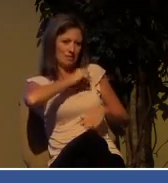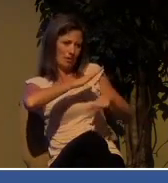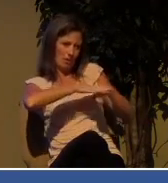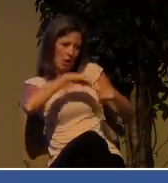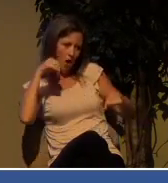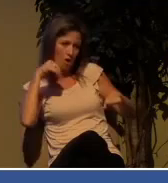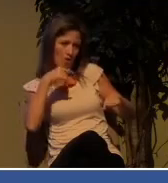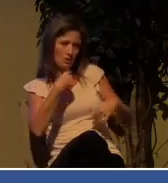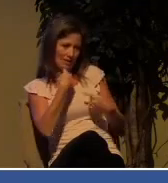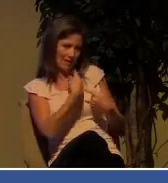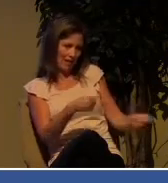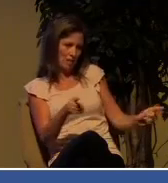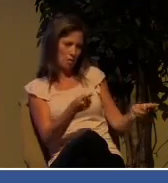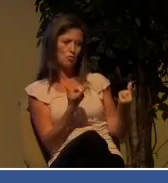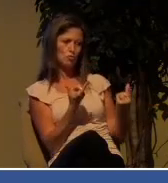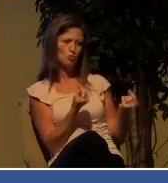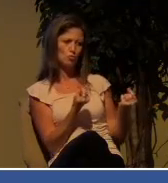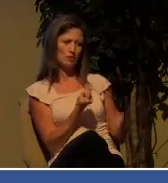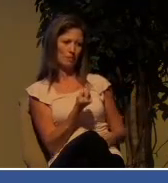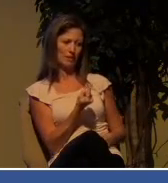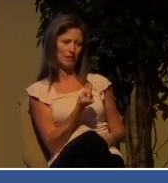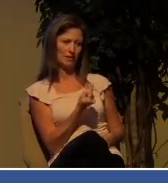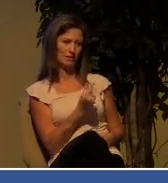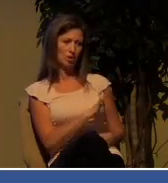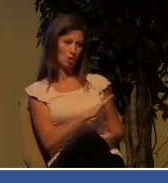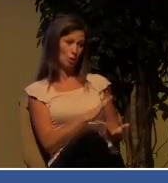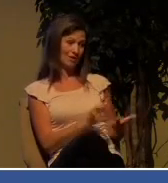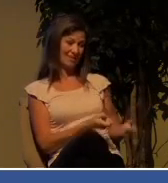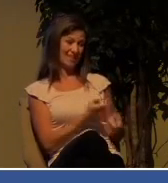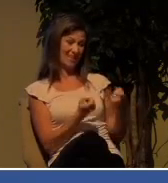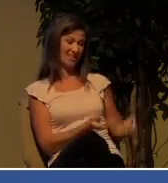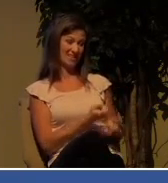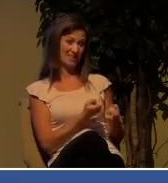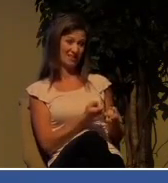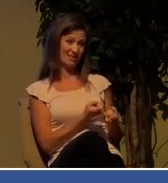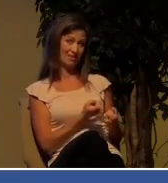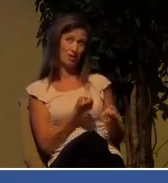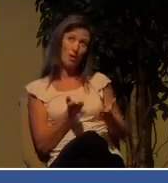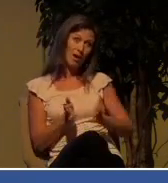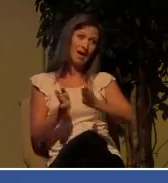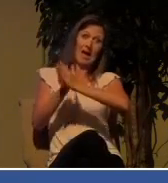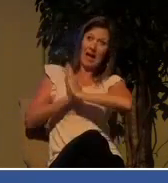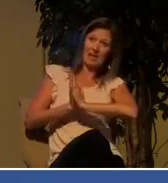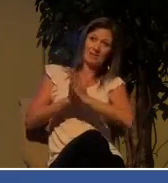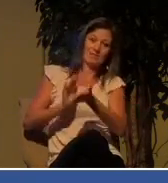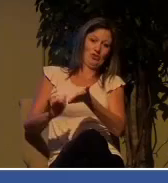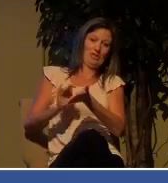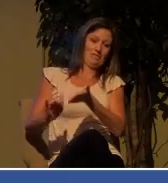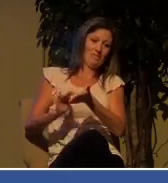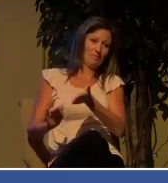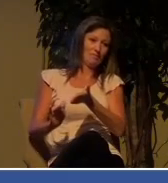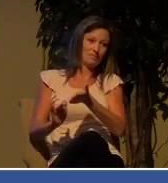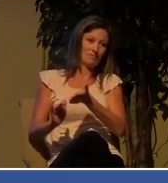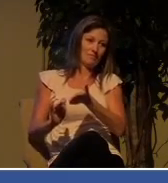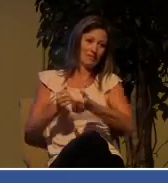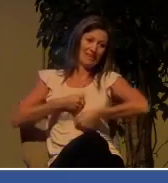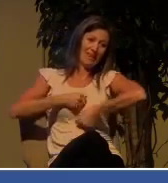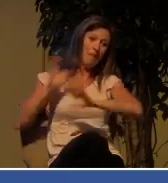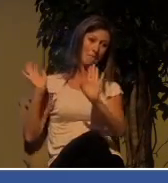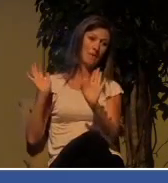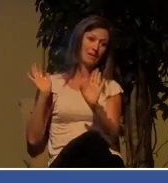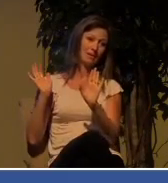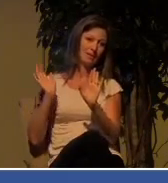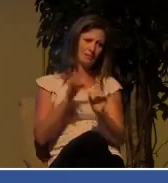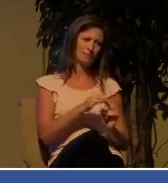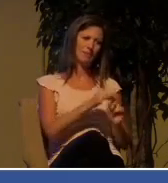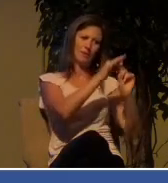do something, to repent, get right with God. He's going to do something special.